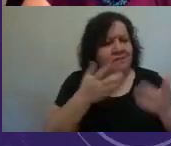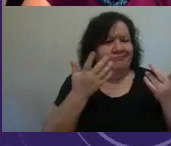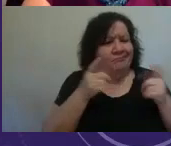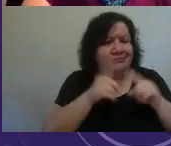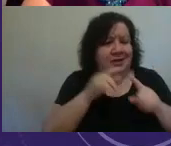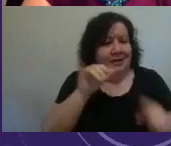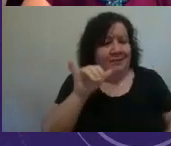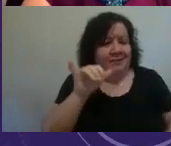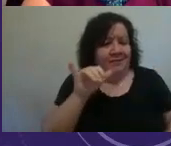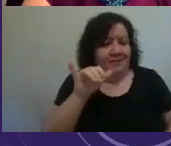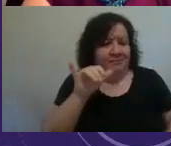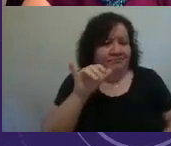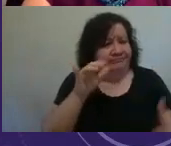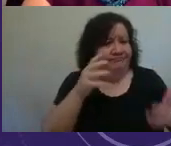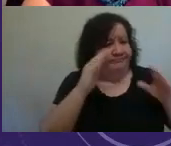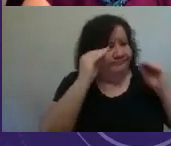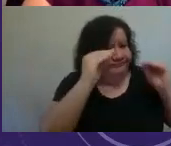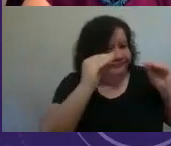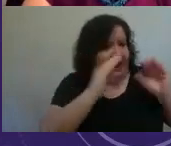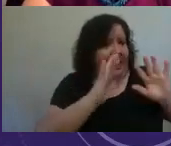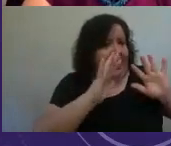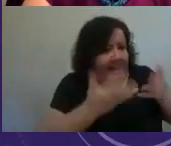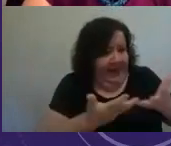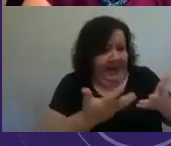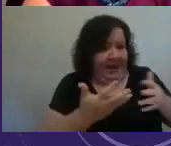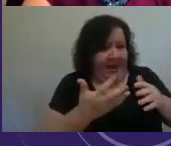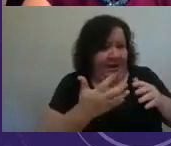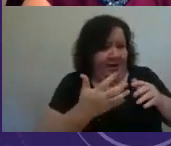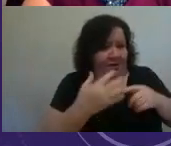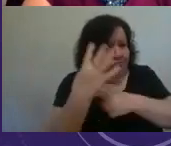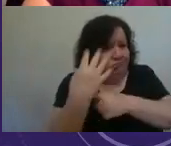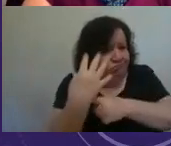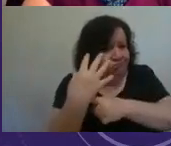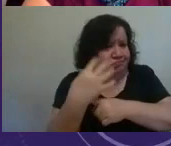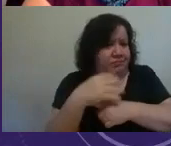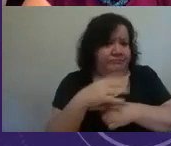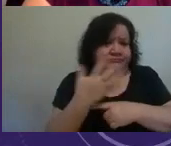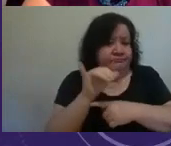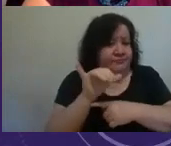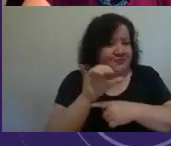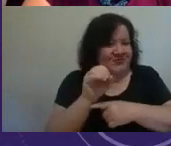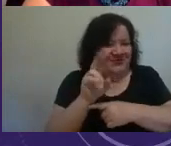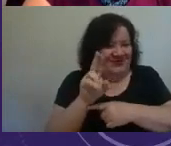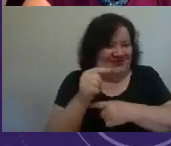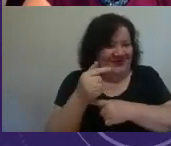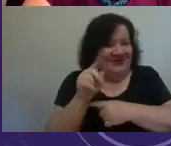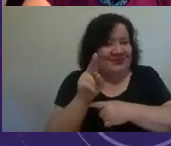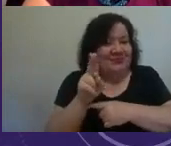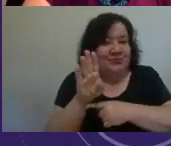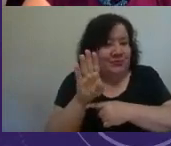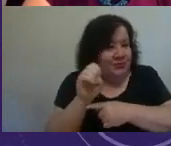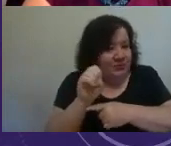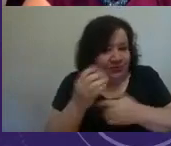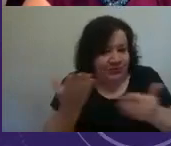youtube.com and type in for the search option something like adding caption to